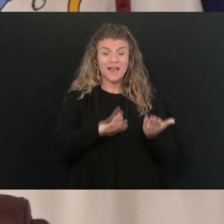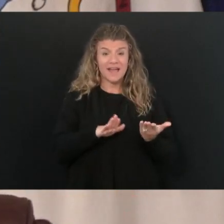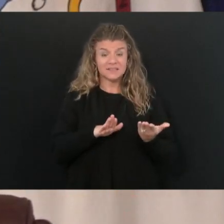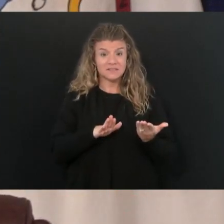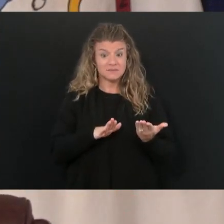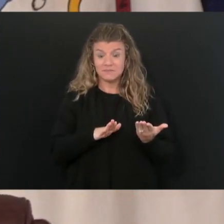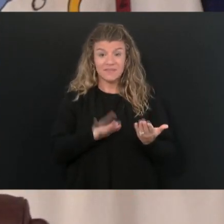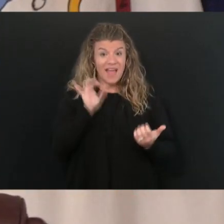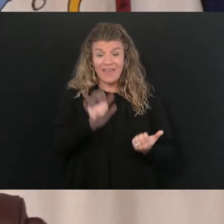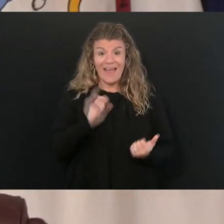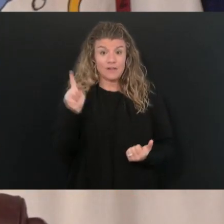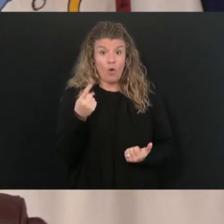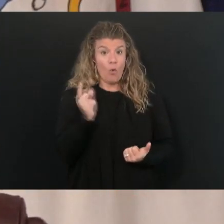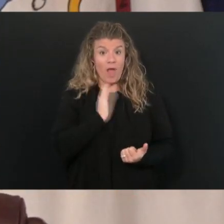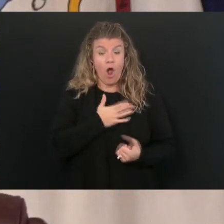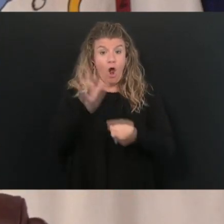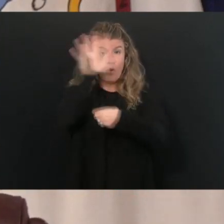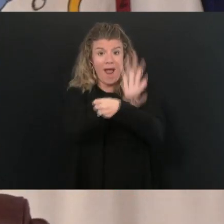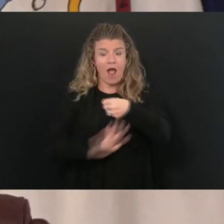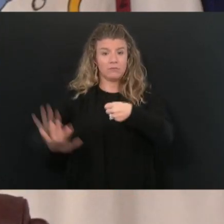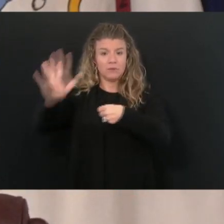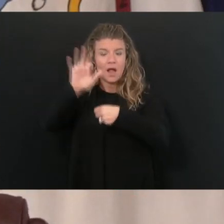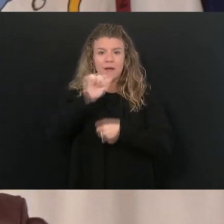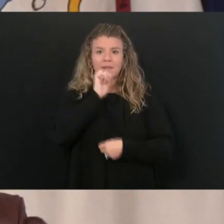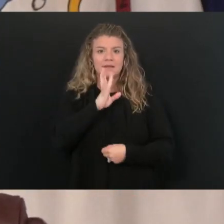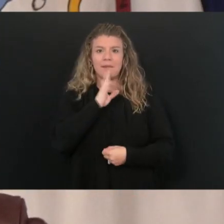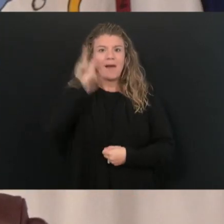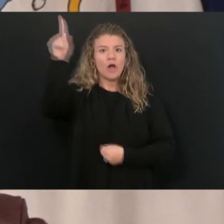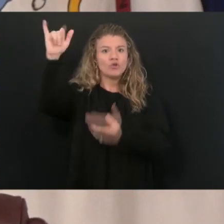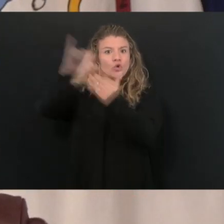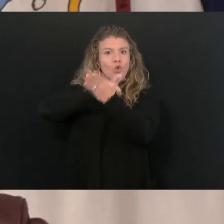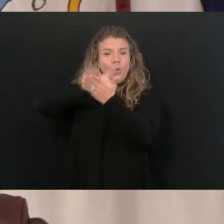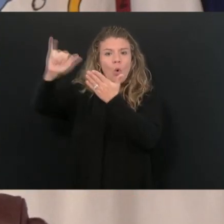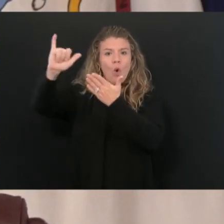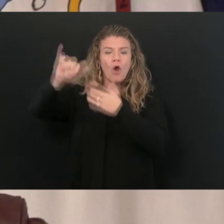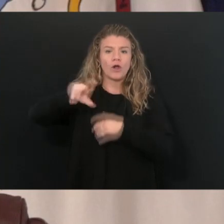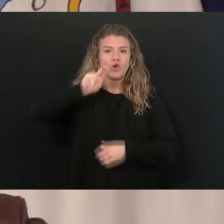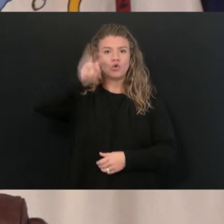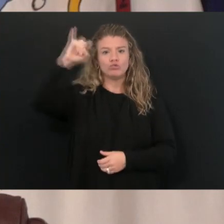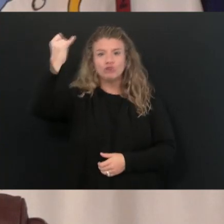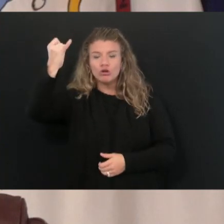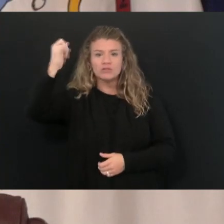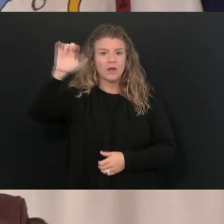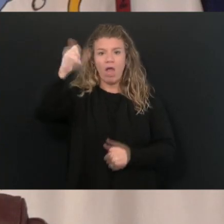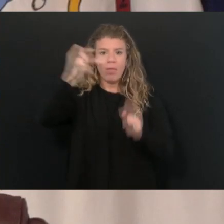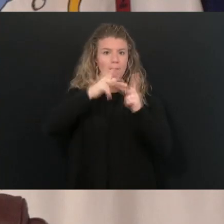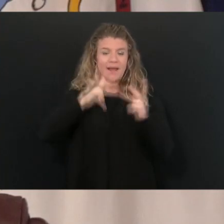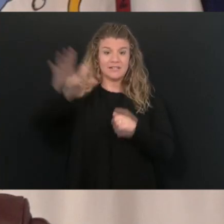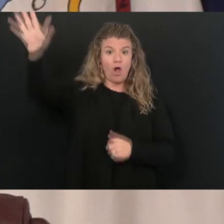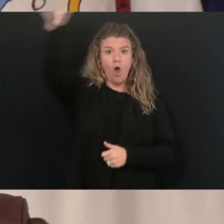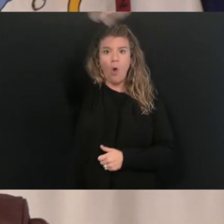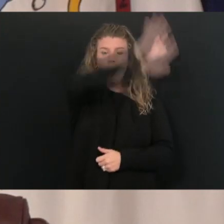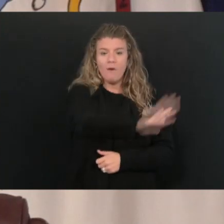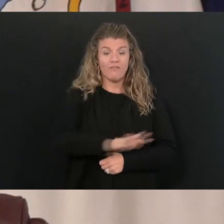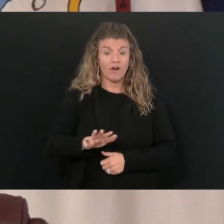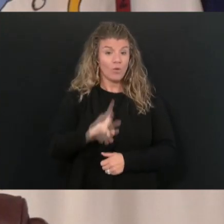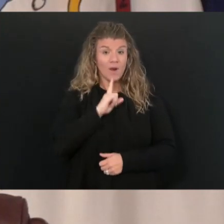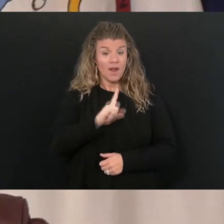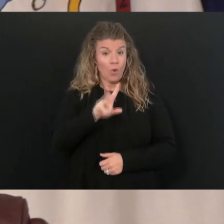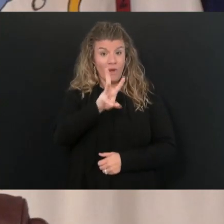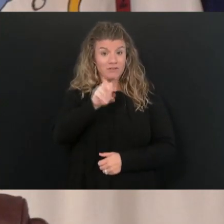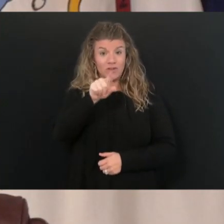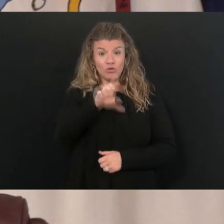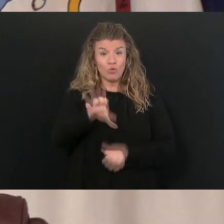that's just the people around you. That's not talking about in New York or wherever it may be, New Jersey. West Virginia, you are the